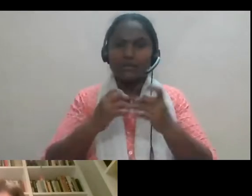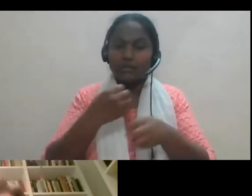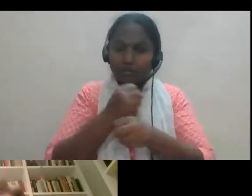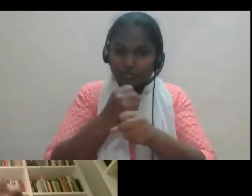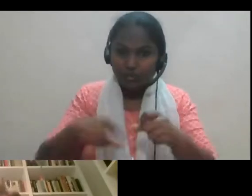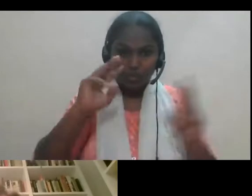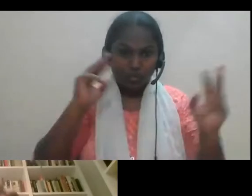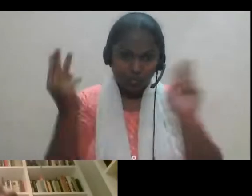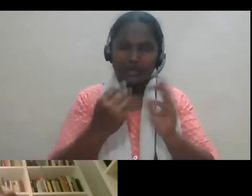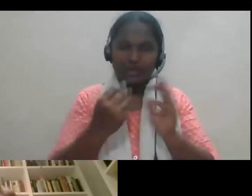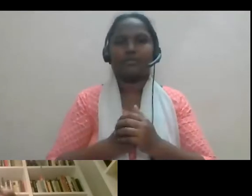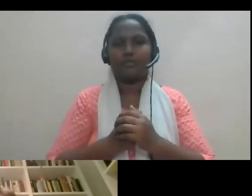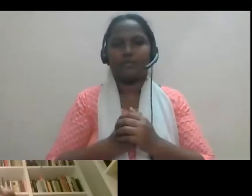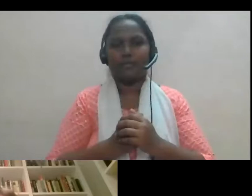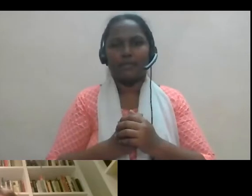the world.